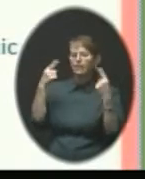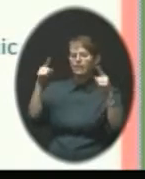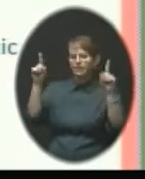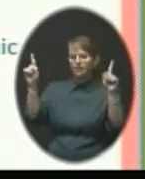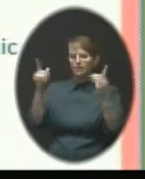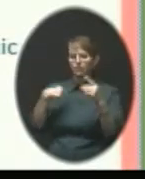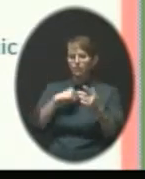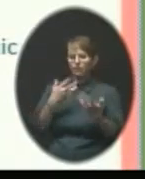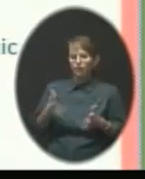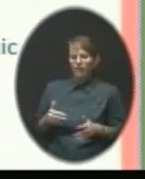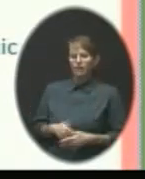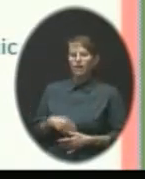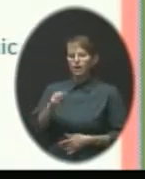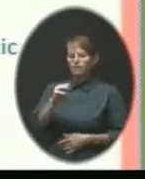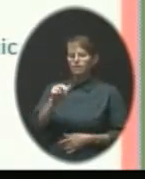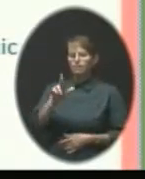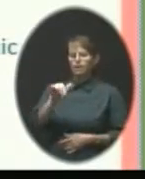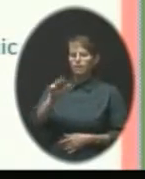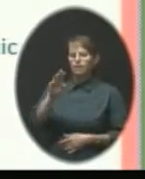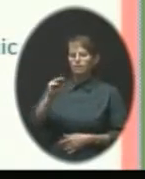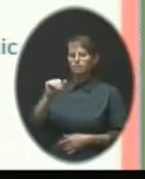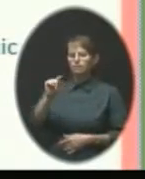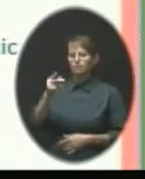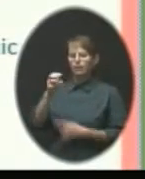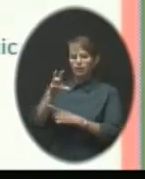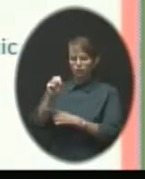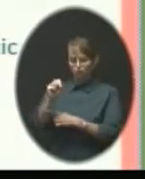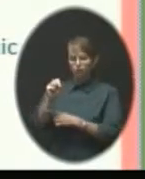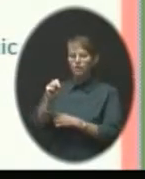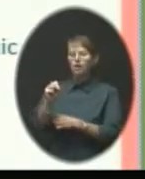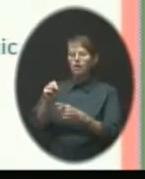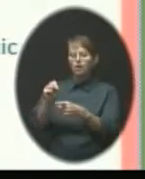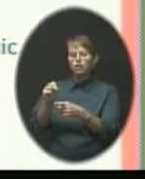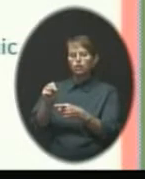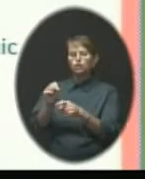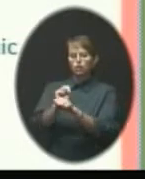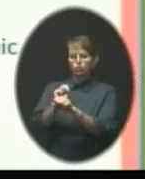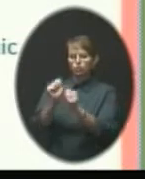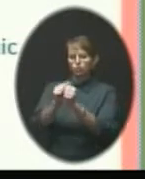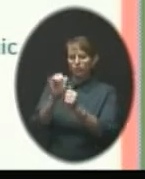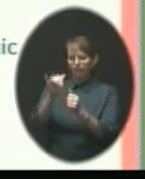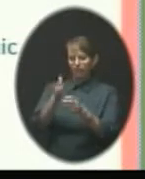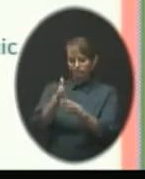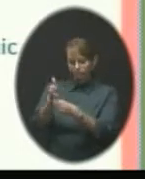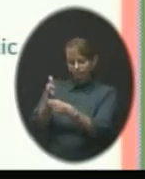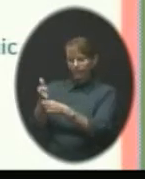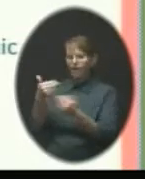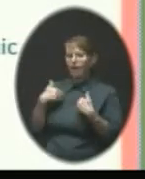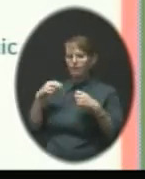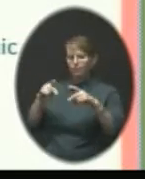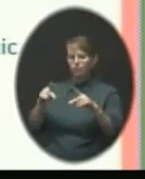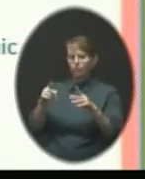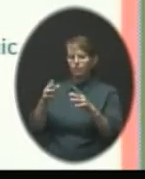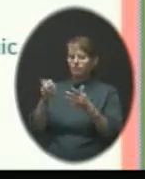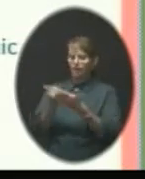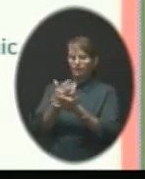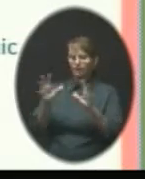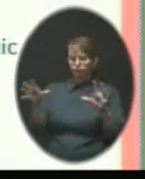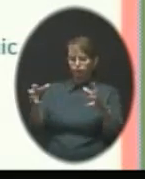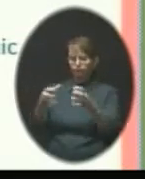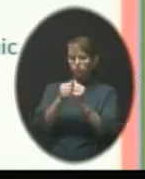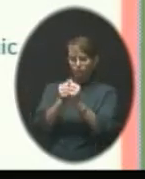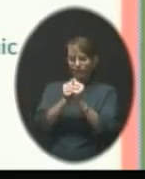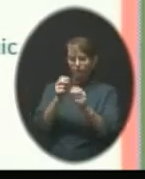of Assessment and School Improvement, has an opportunity to pull all that work together and to help us to take a look at that achievement